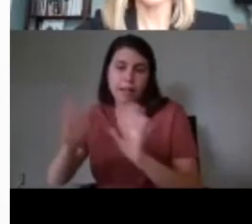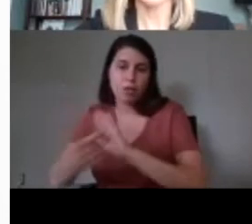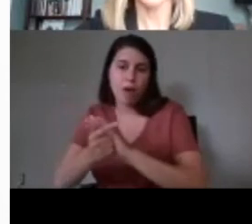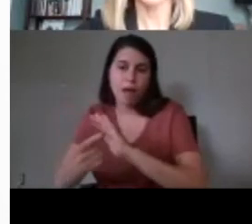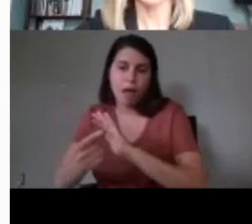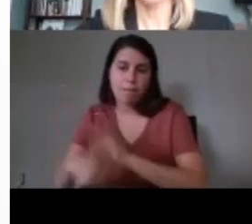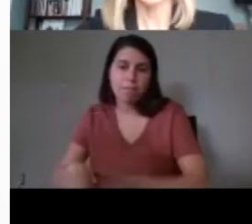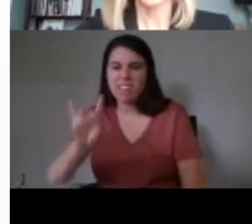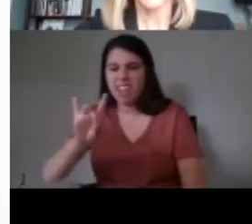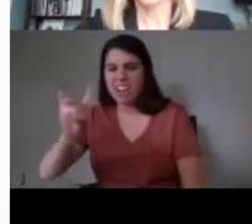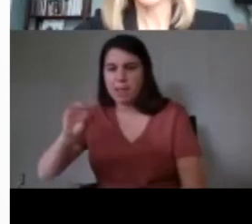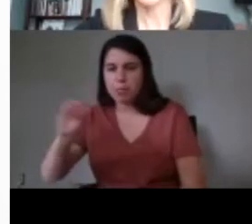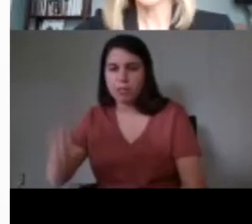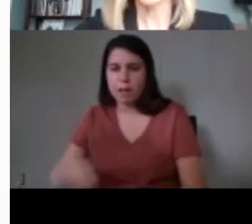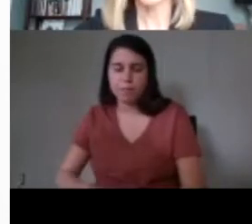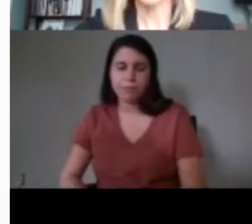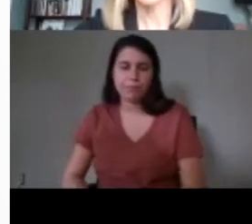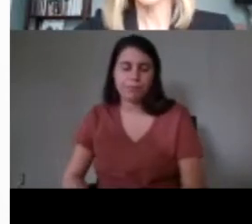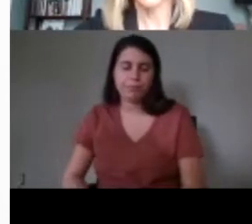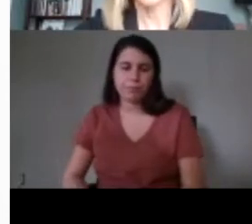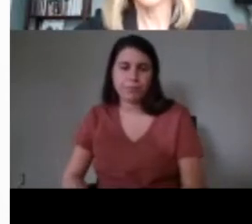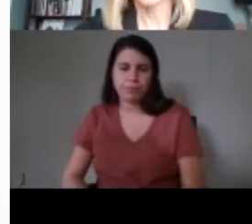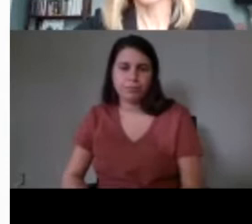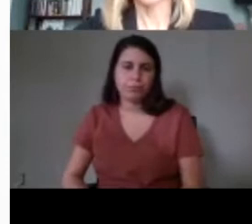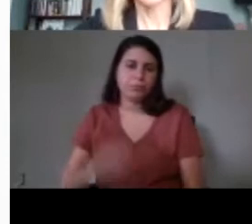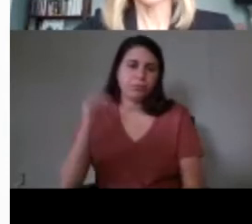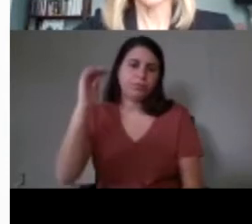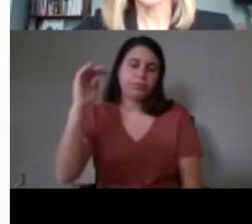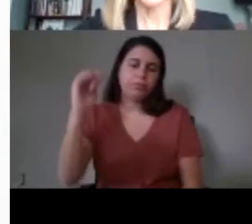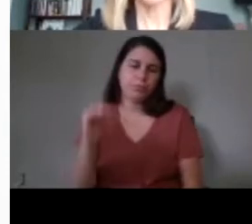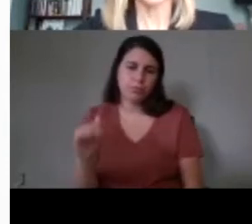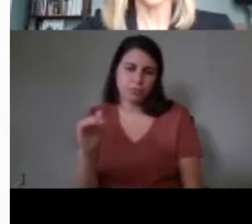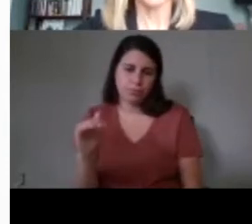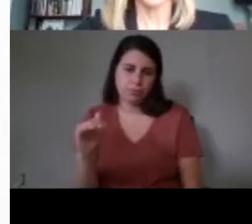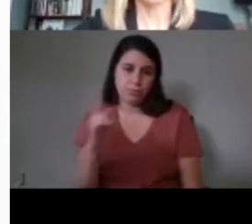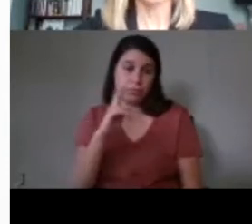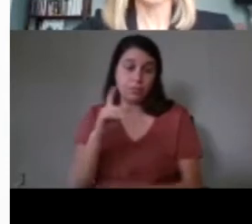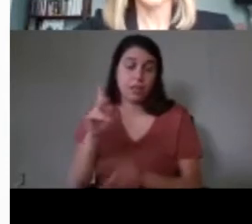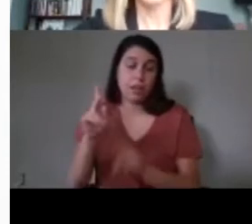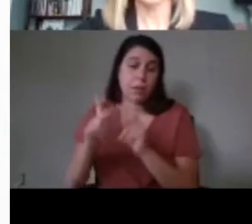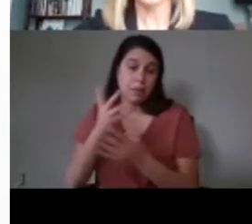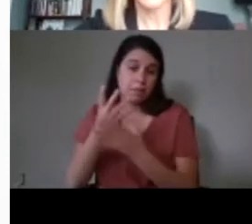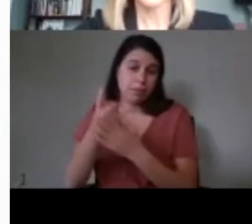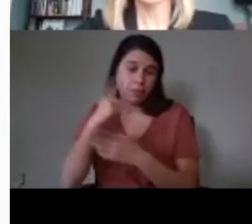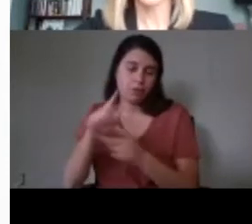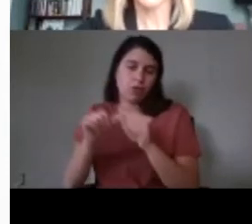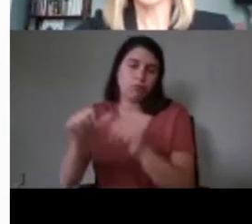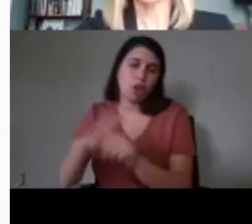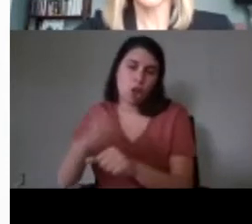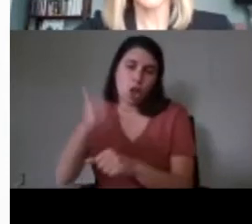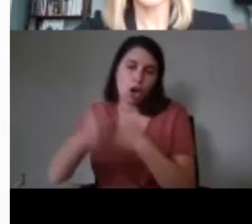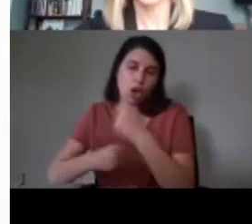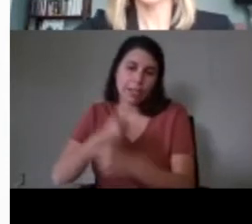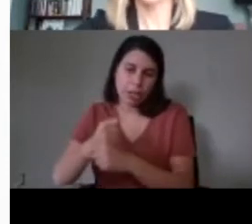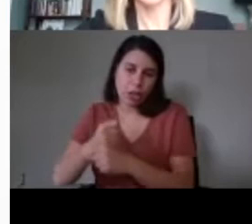88%. You can also see they've been incarcerated for a longer number of years, and